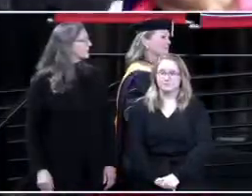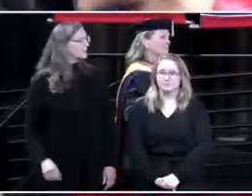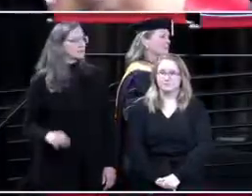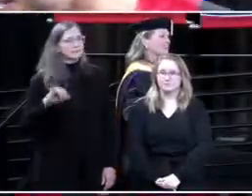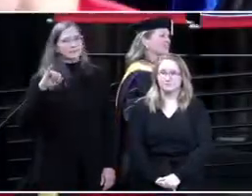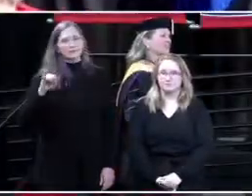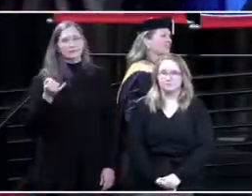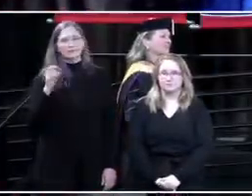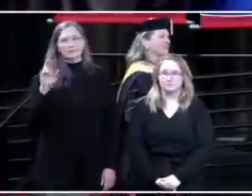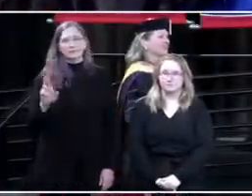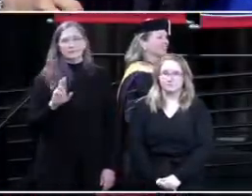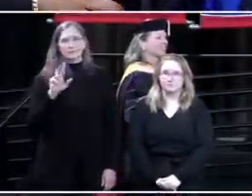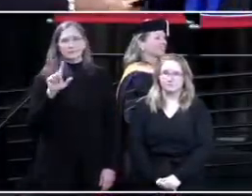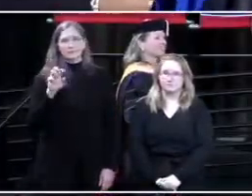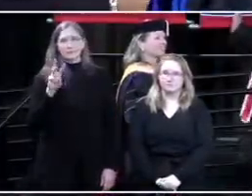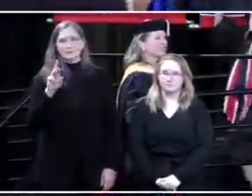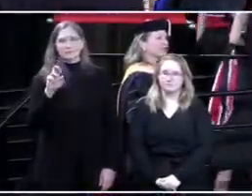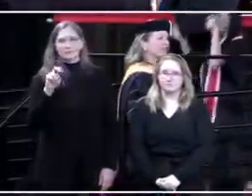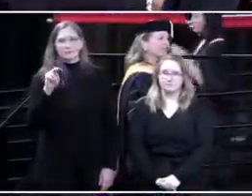Jayla Renee Lawrence,